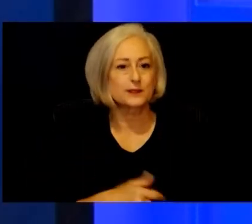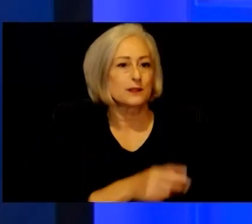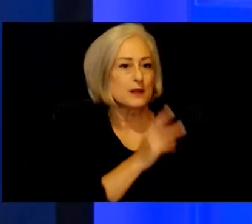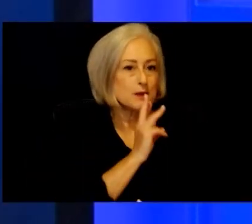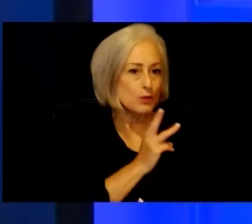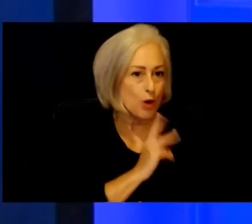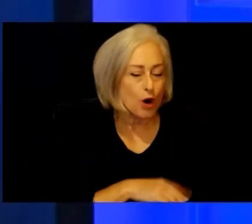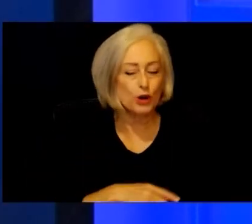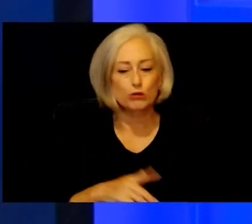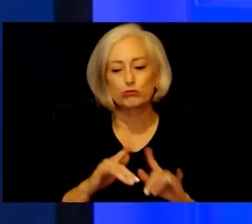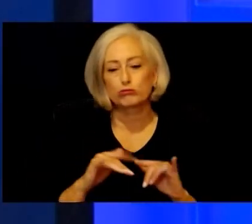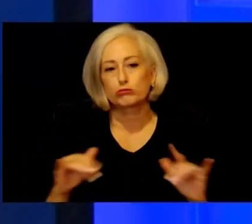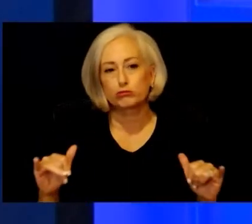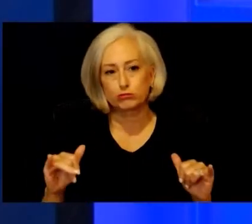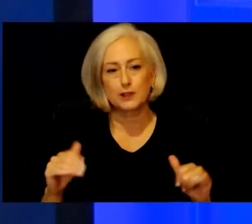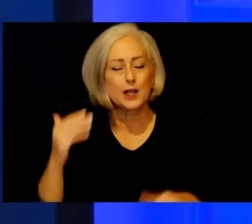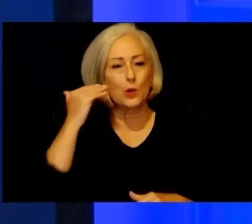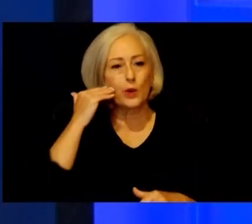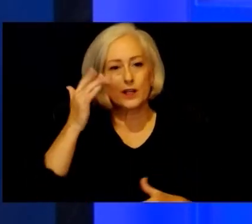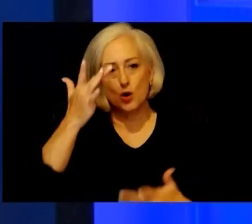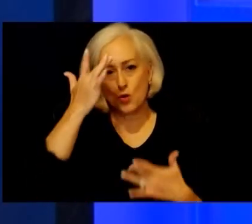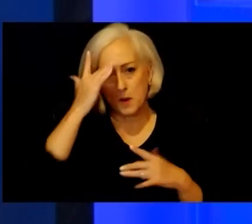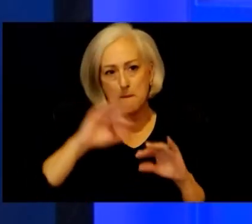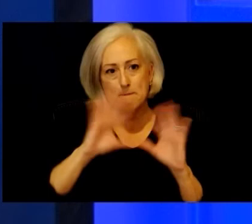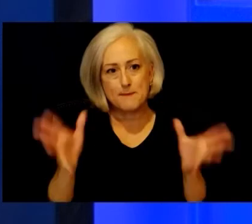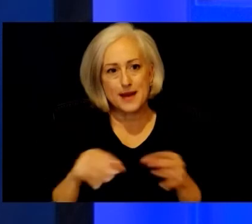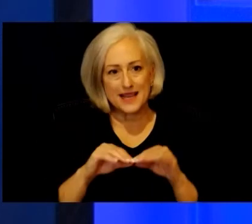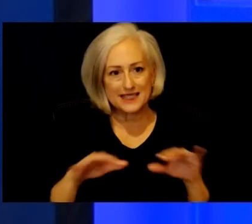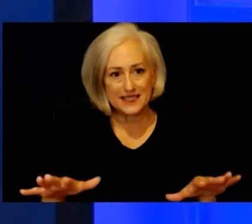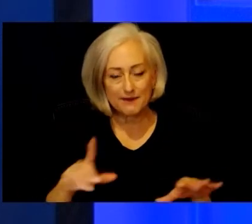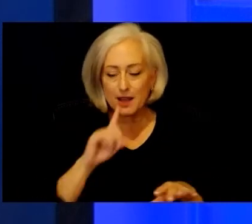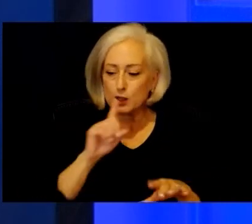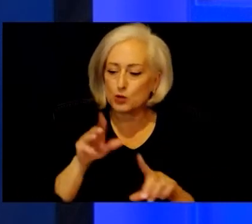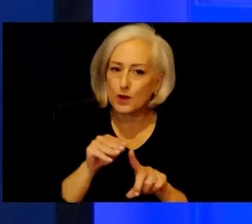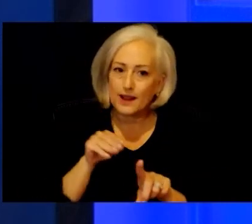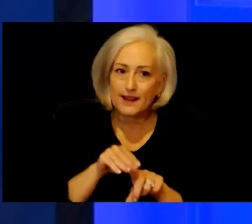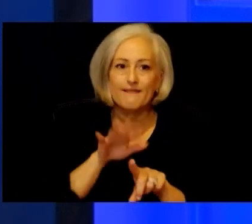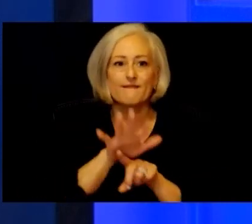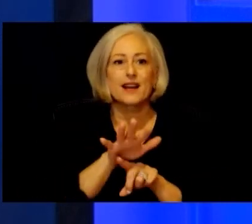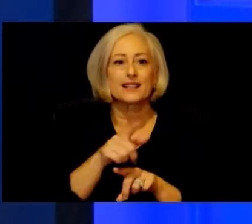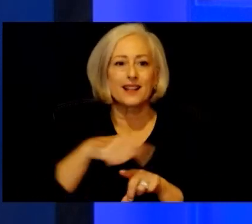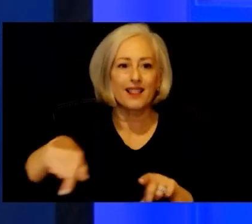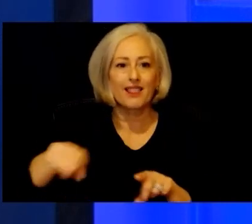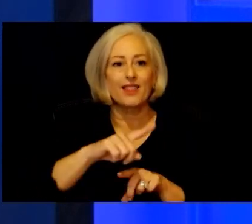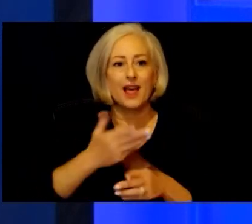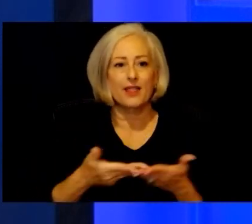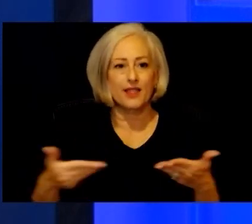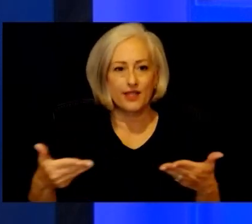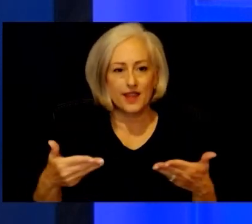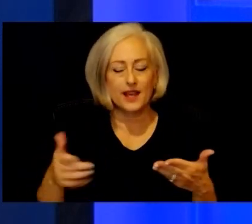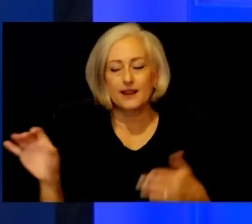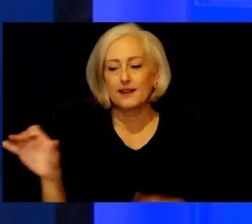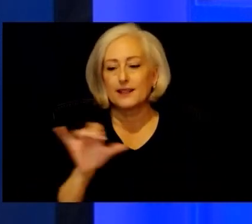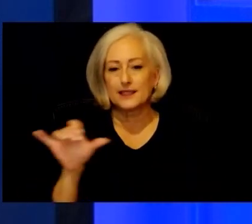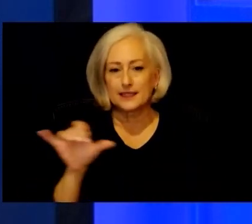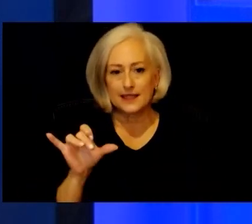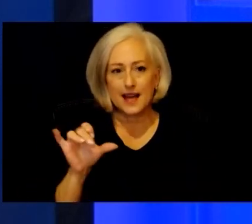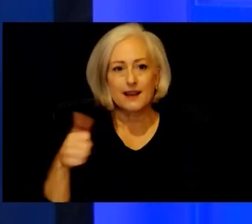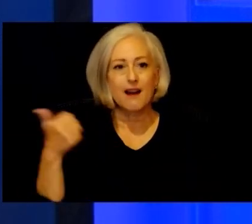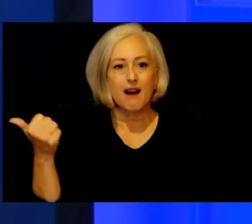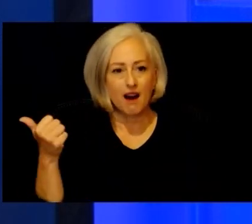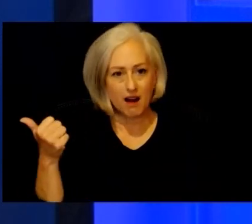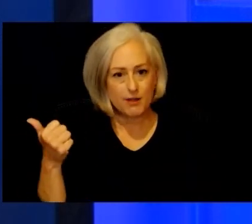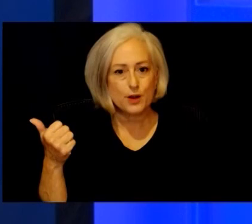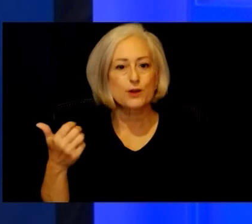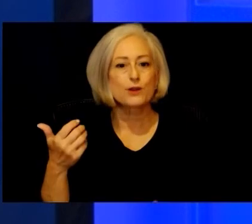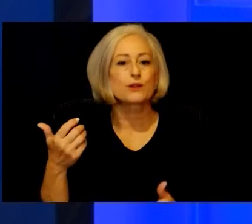that the pandemic has extremely affected those things, such as other campaigns to help